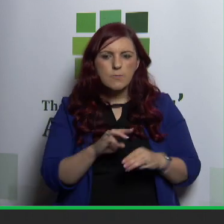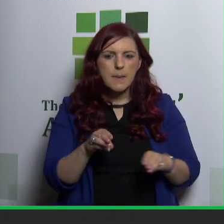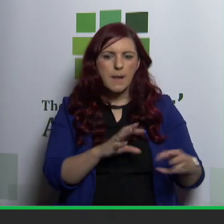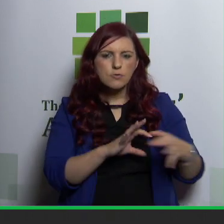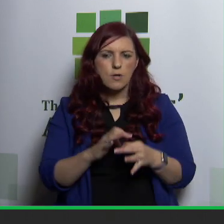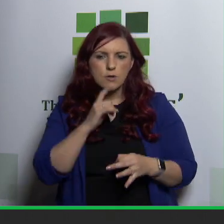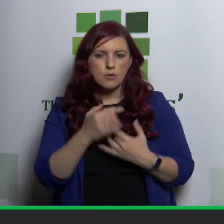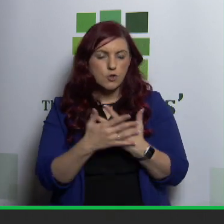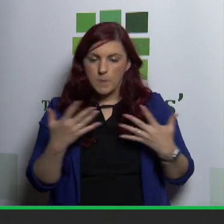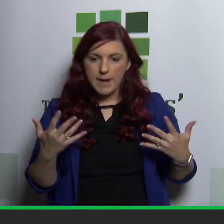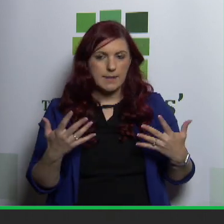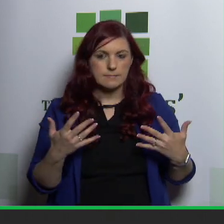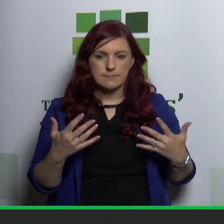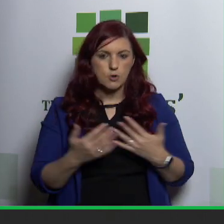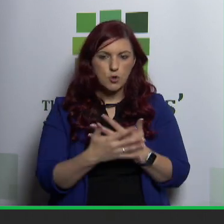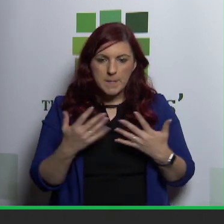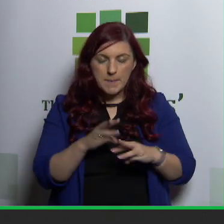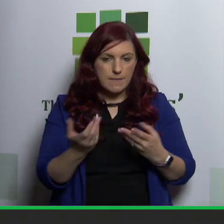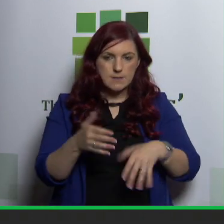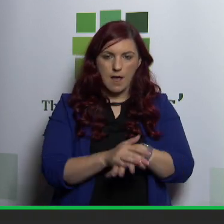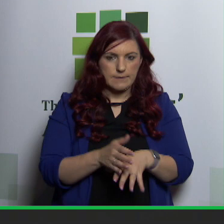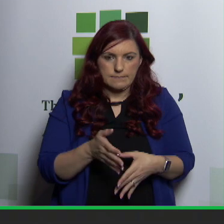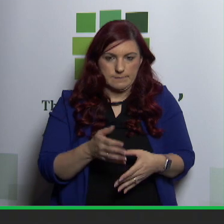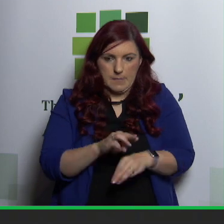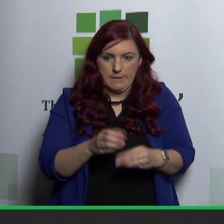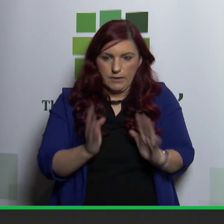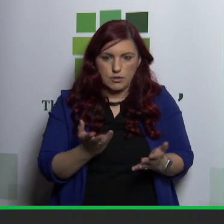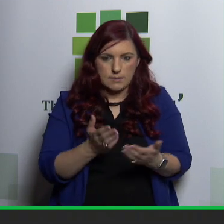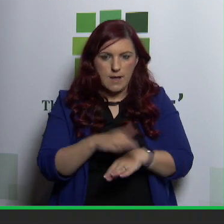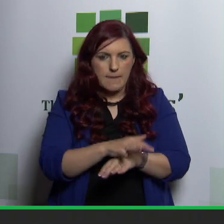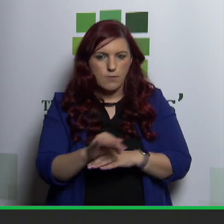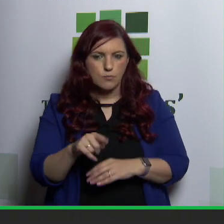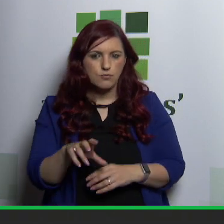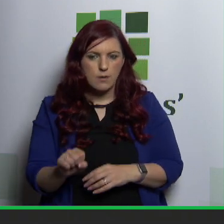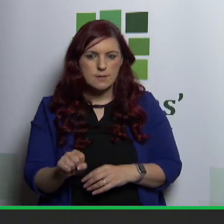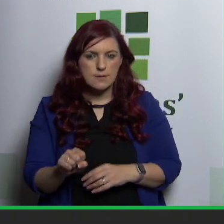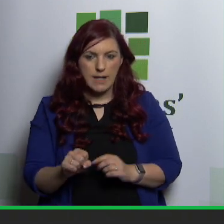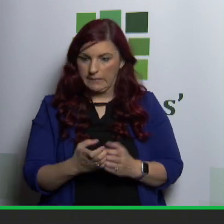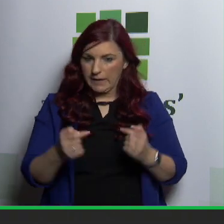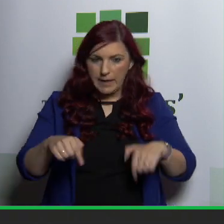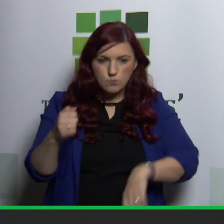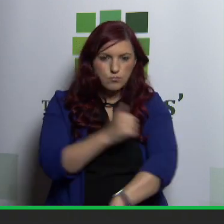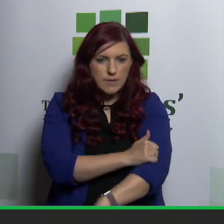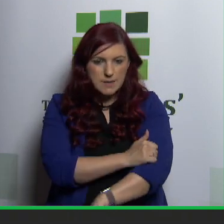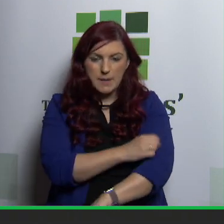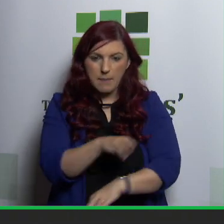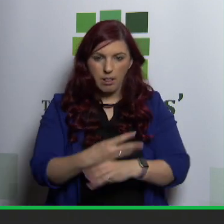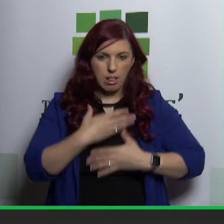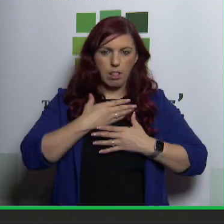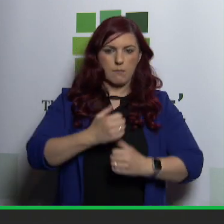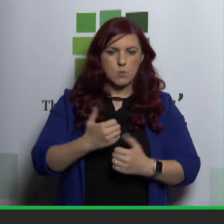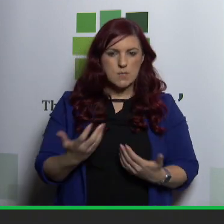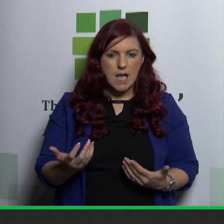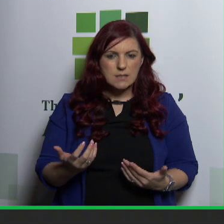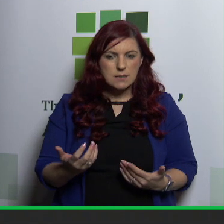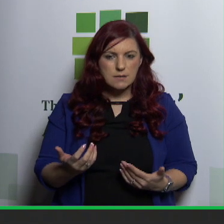too many, that have died from drugs and that have even in prison committed suicide, and they